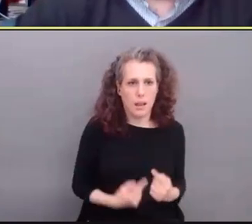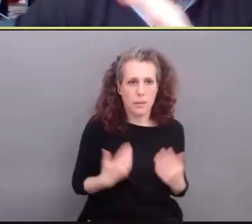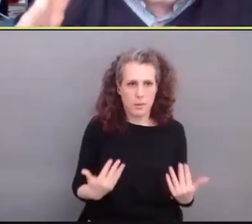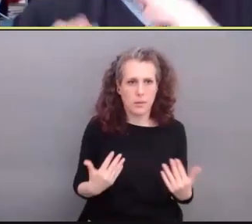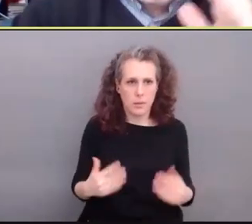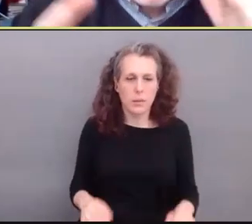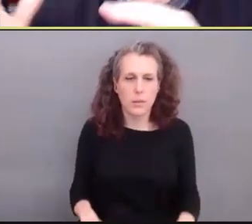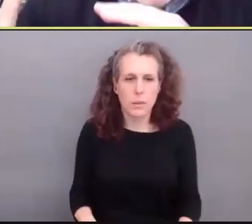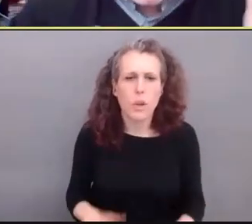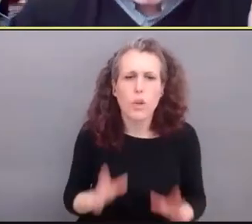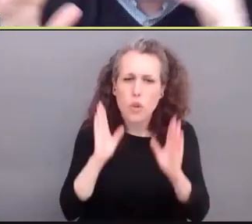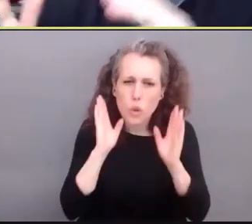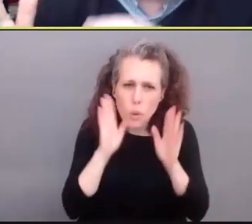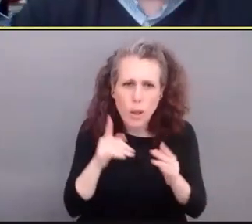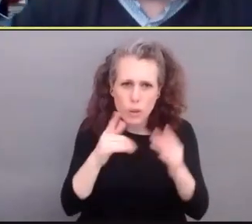the difference among